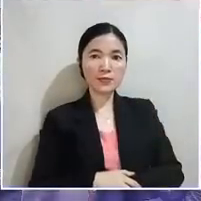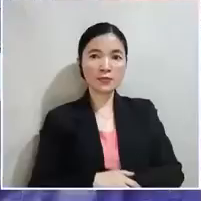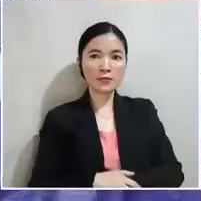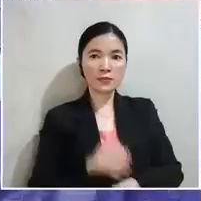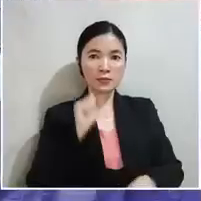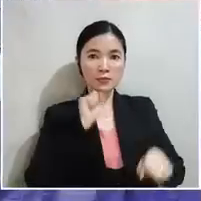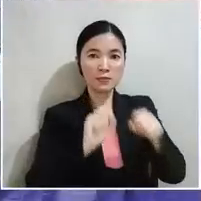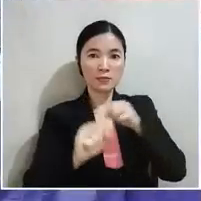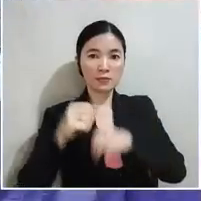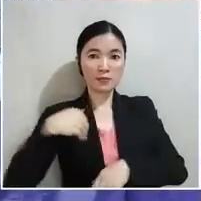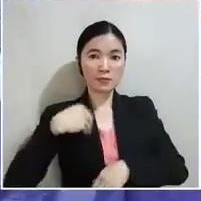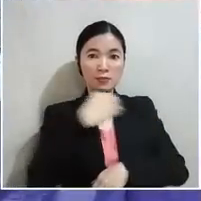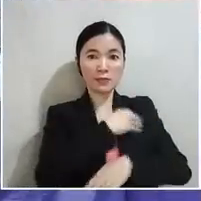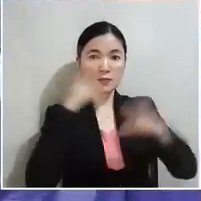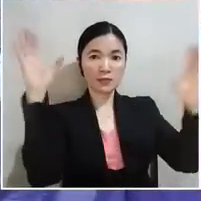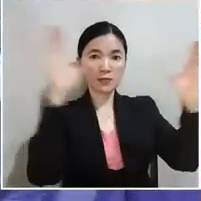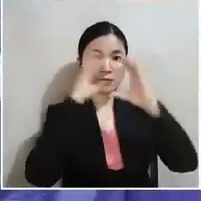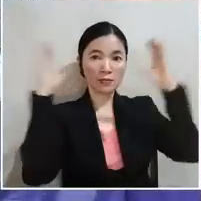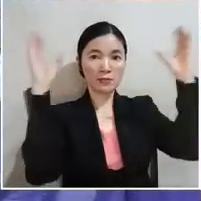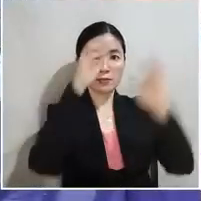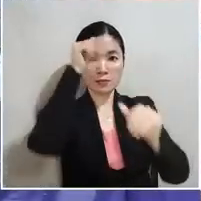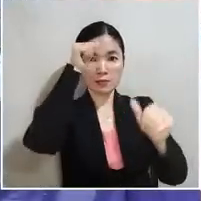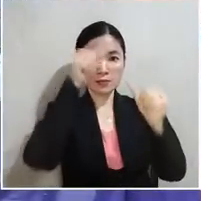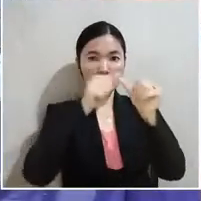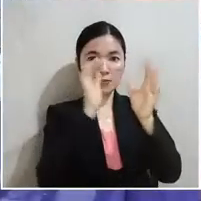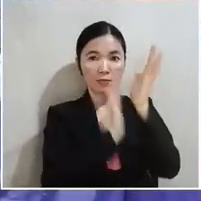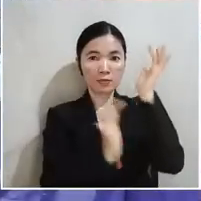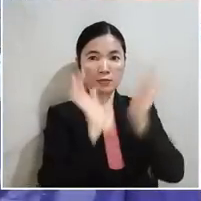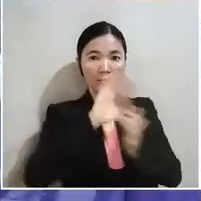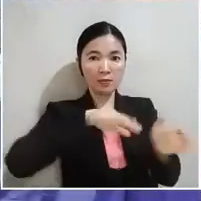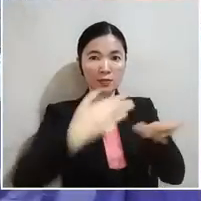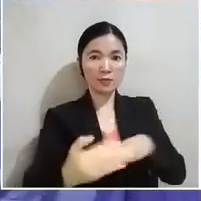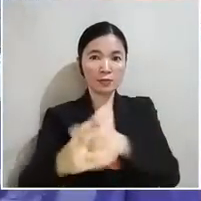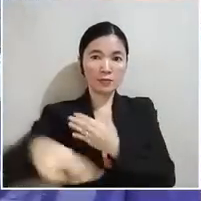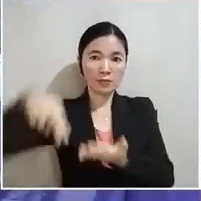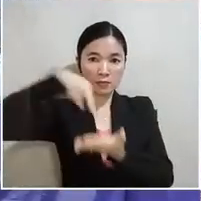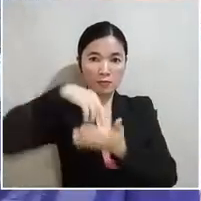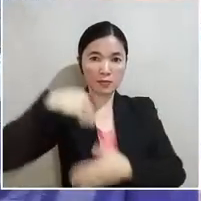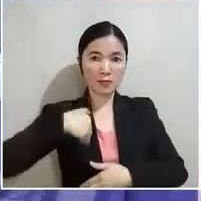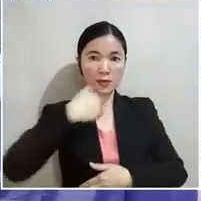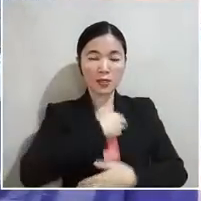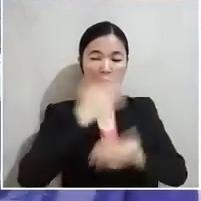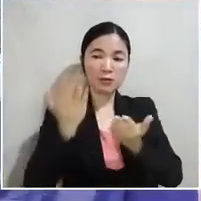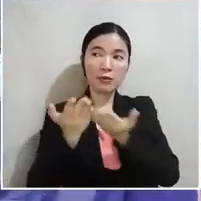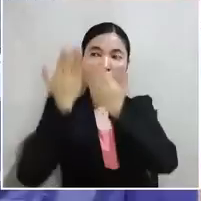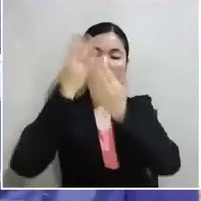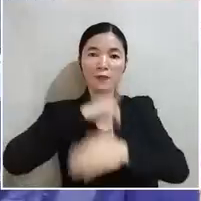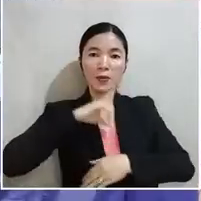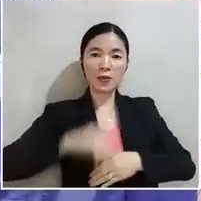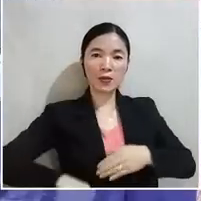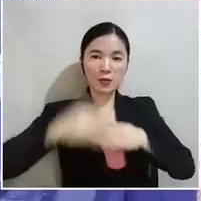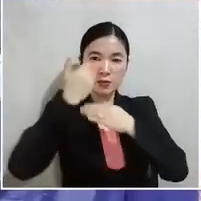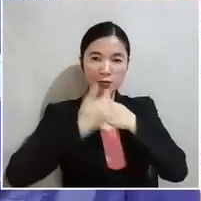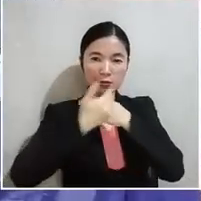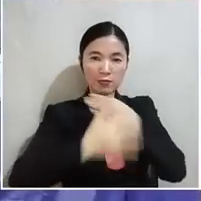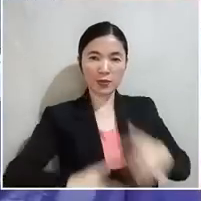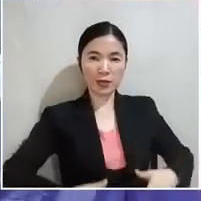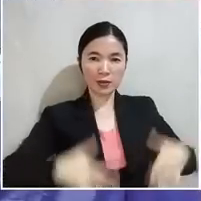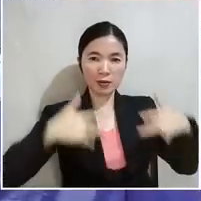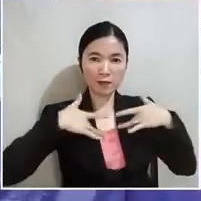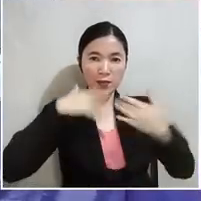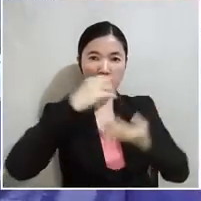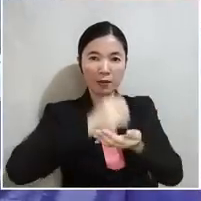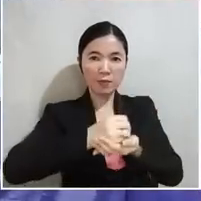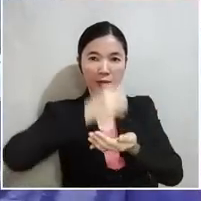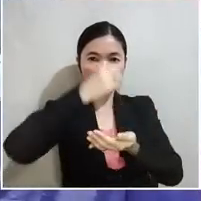Therefore, as we celebrate the memorial of his death and resurrection, we offer you, Lord, the bread of life and the chalice of